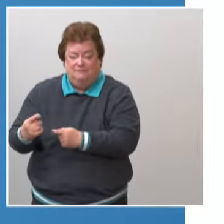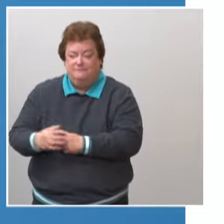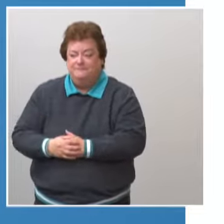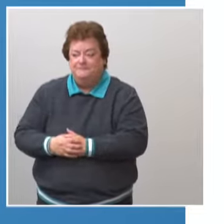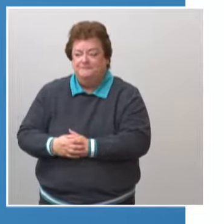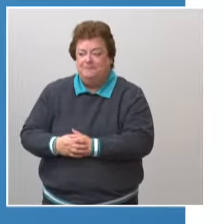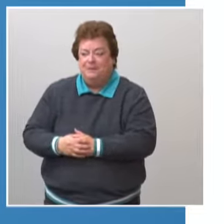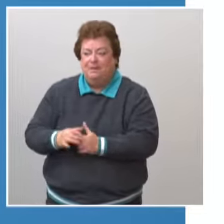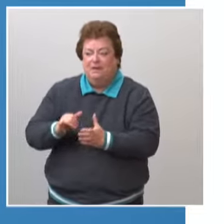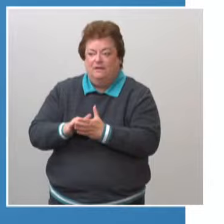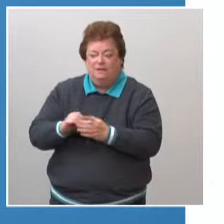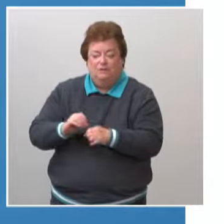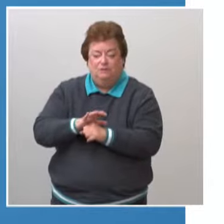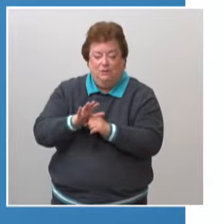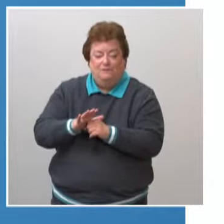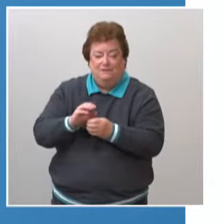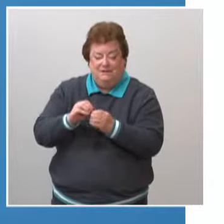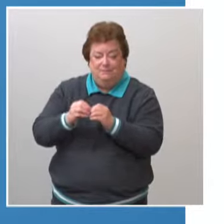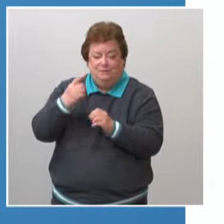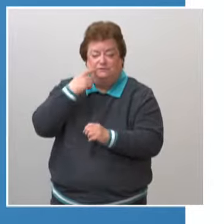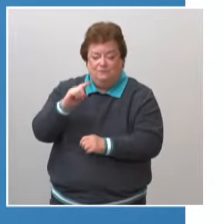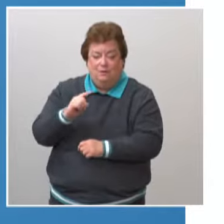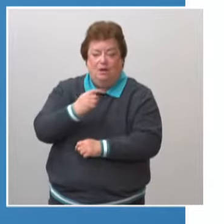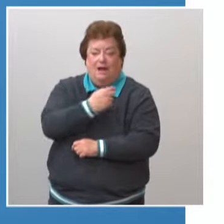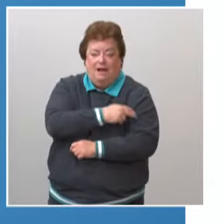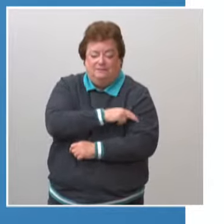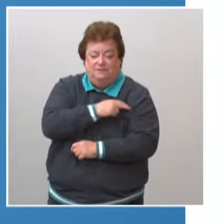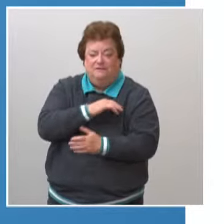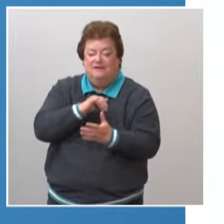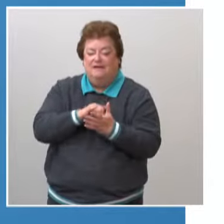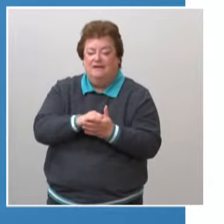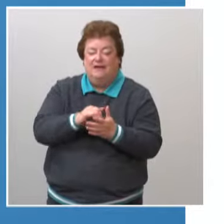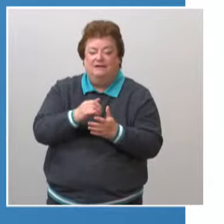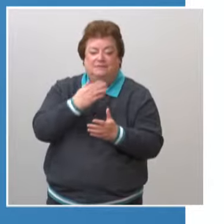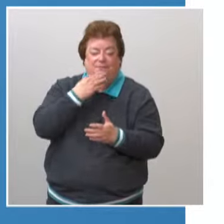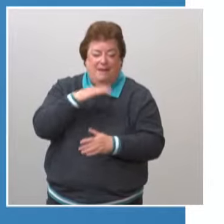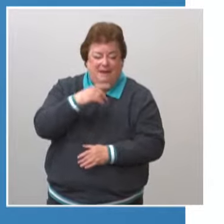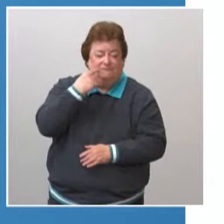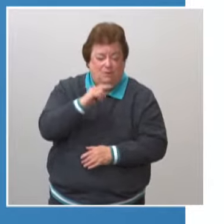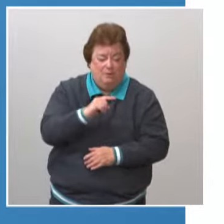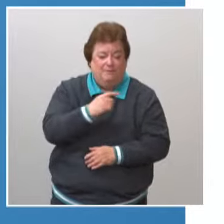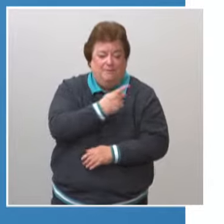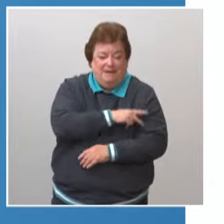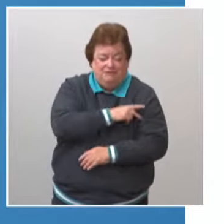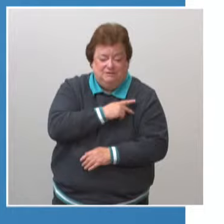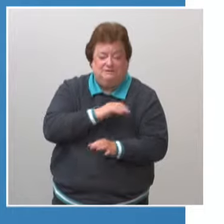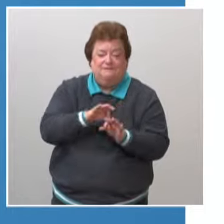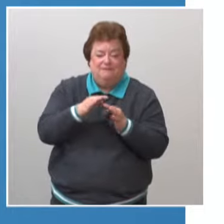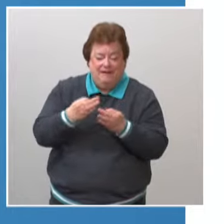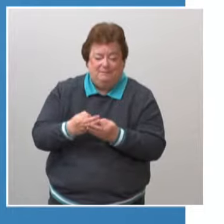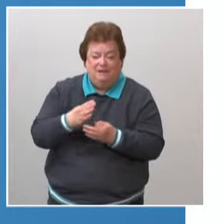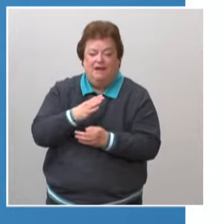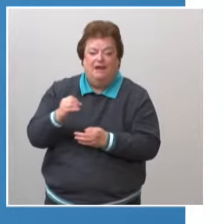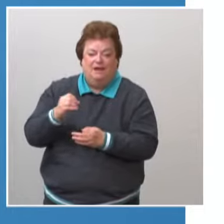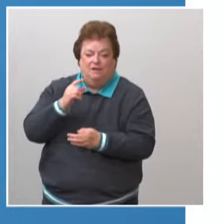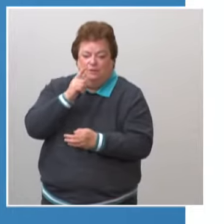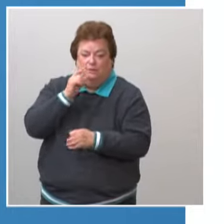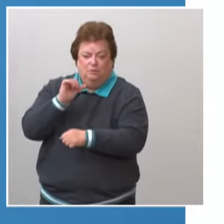These COVID-19 hospitalizations are devastating for patients, their families, and healthcare